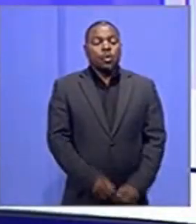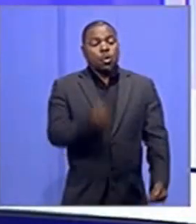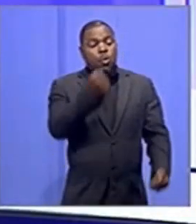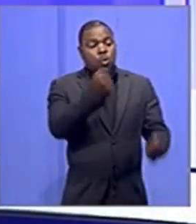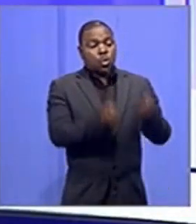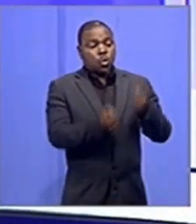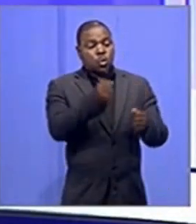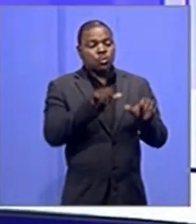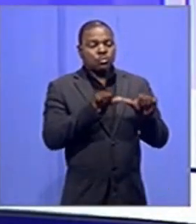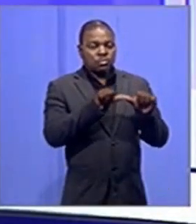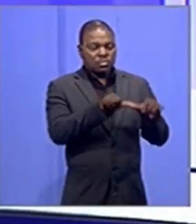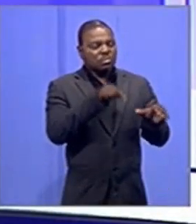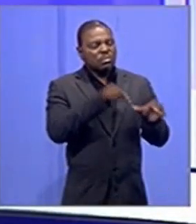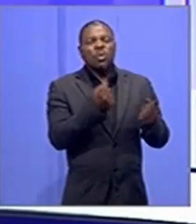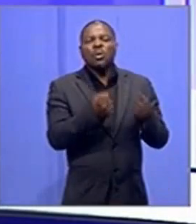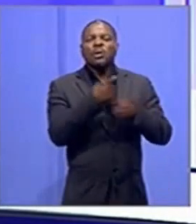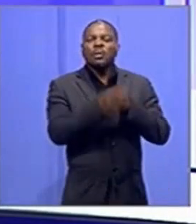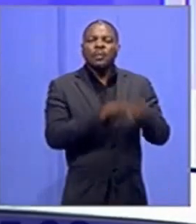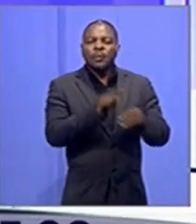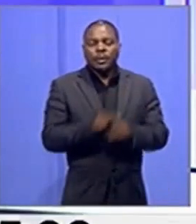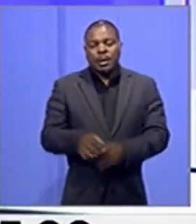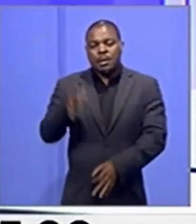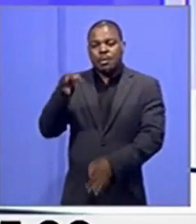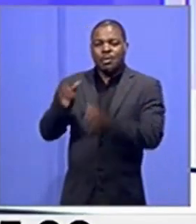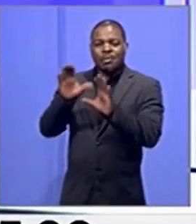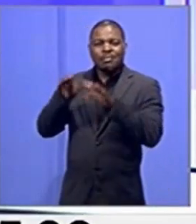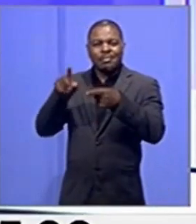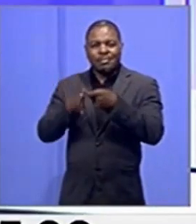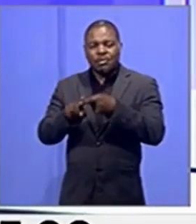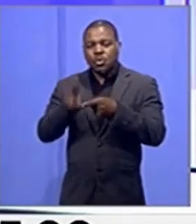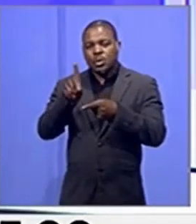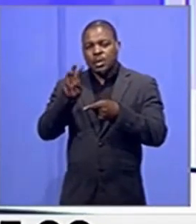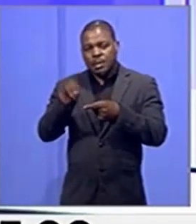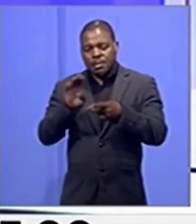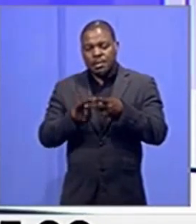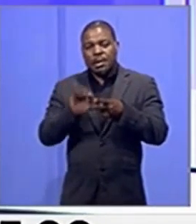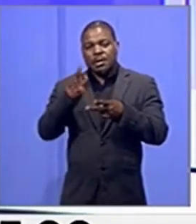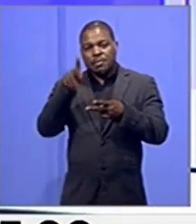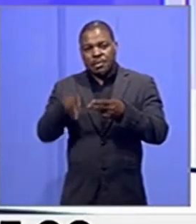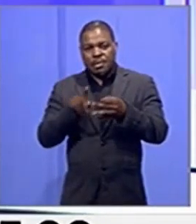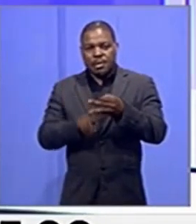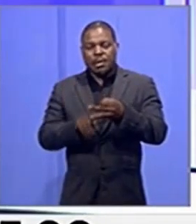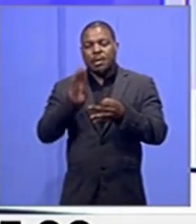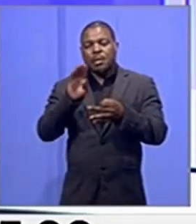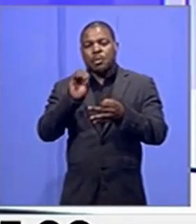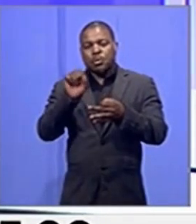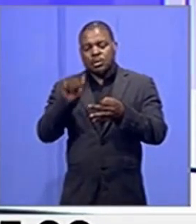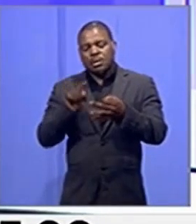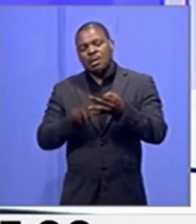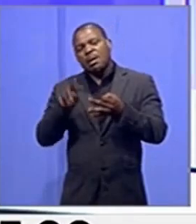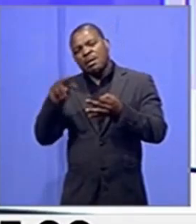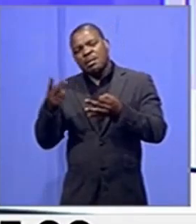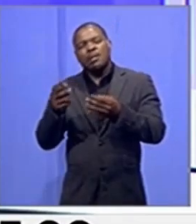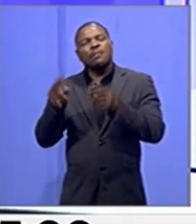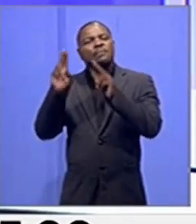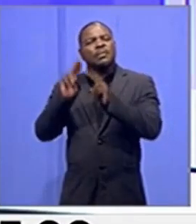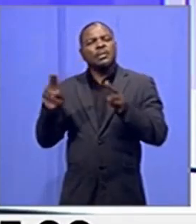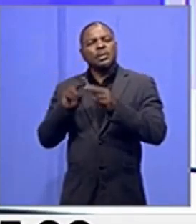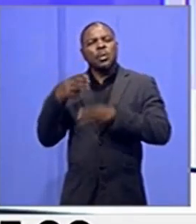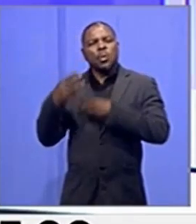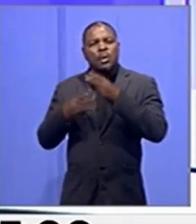tsheetso molatong o butšwego ke makgotla a dipolotiki a o akaretšago UDM, IFP le BOSA ga mmogo le